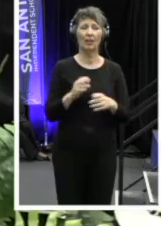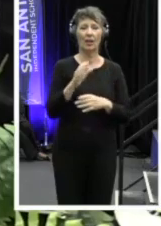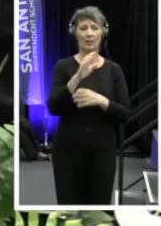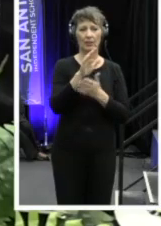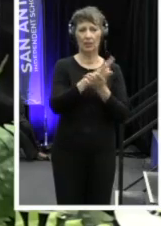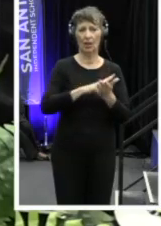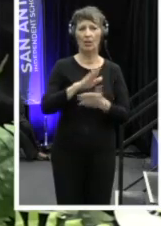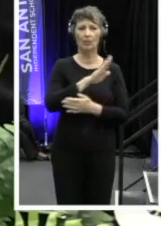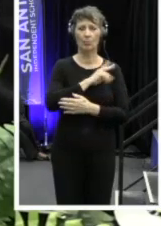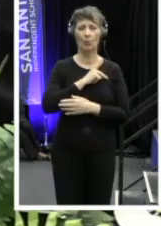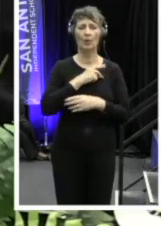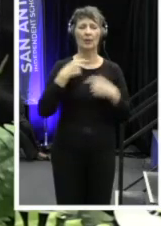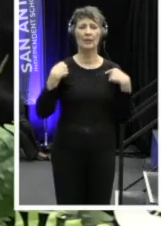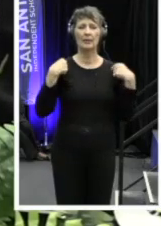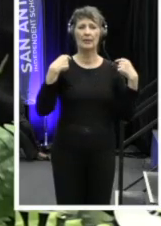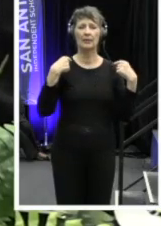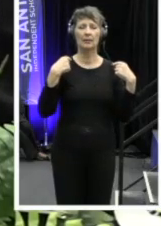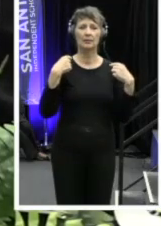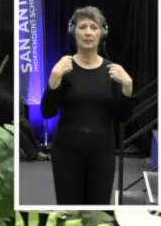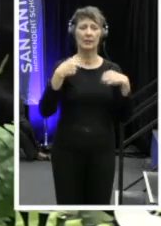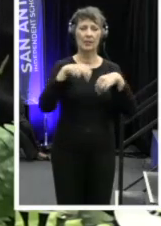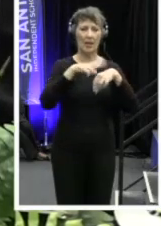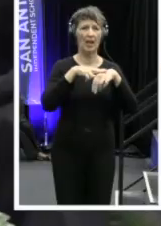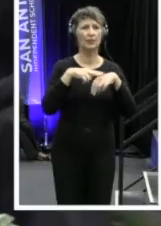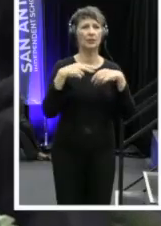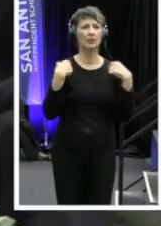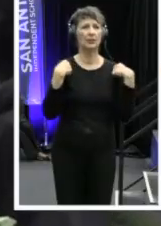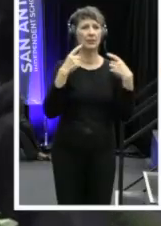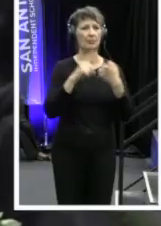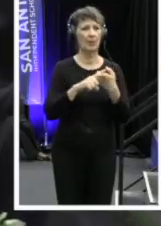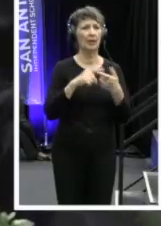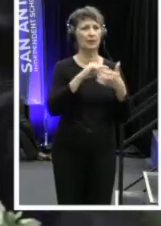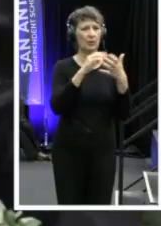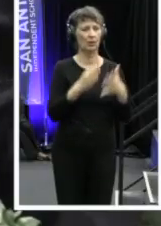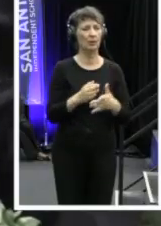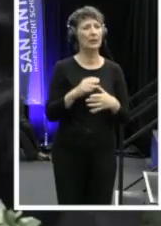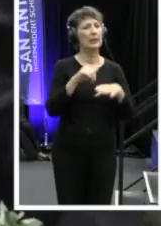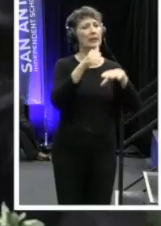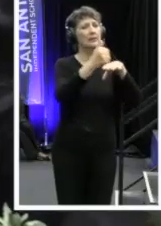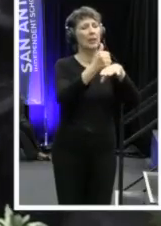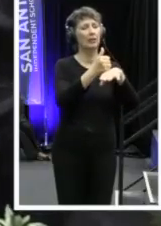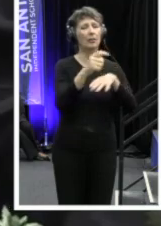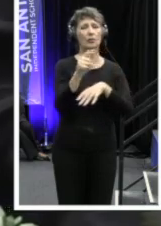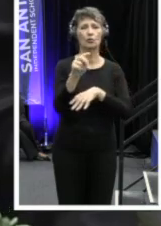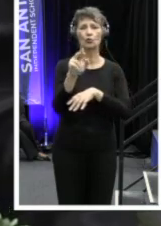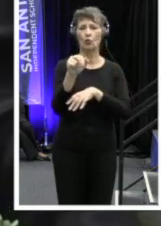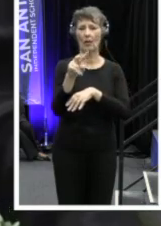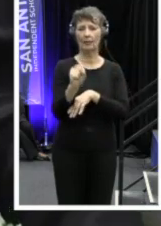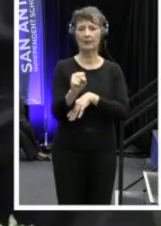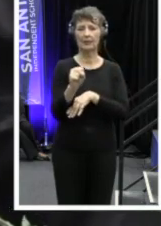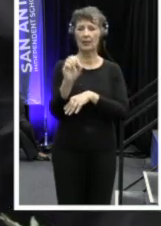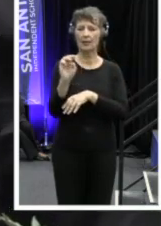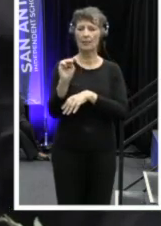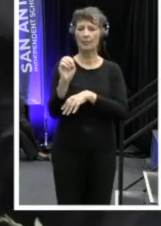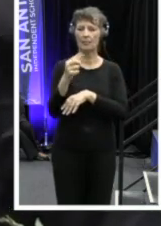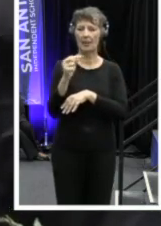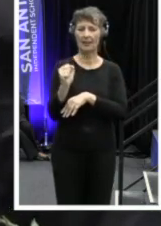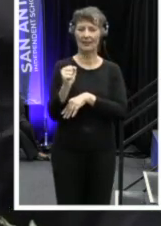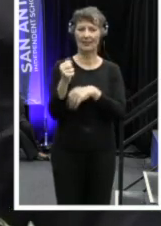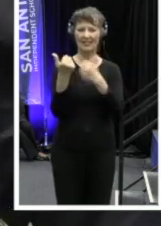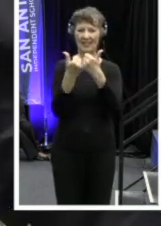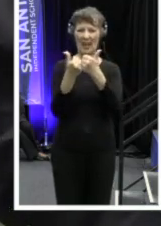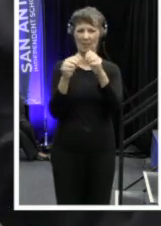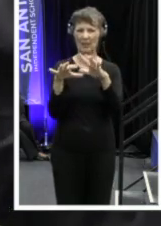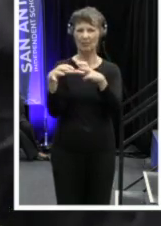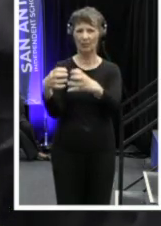National Hispanic Scholar. At Travis, he founded and is president of the Travis Manga Animation and Gaming